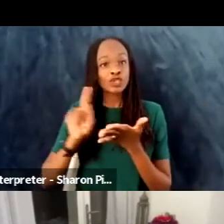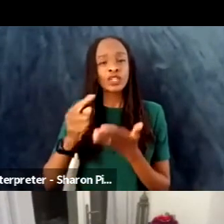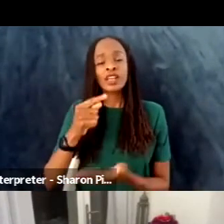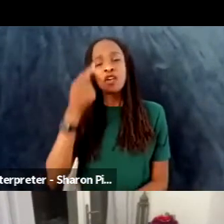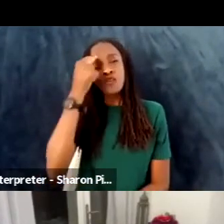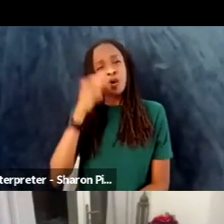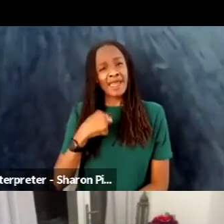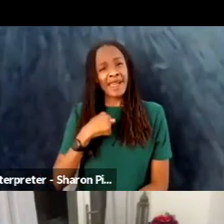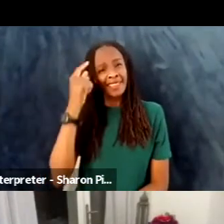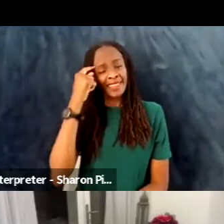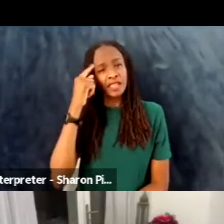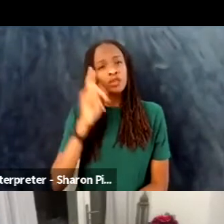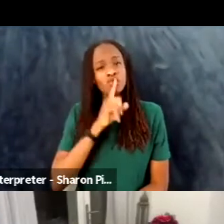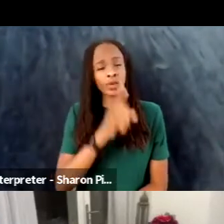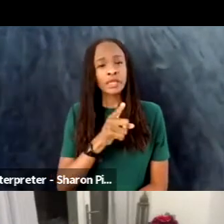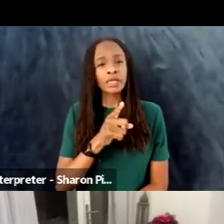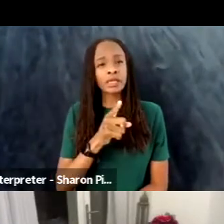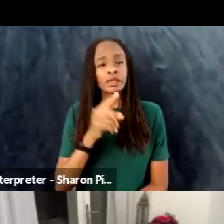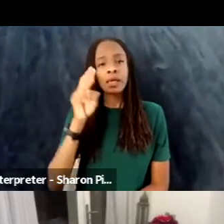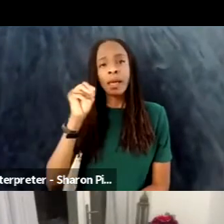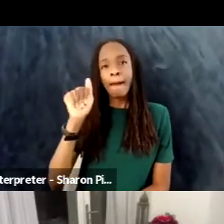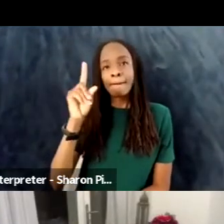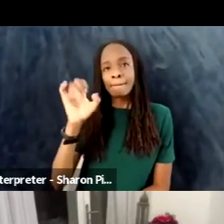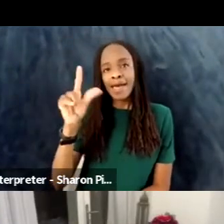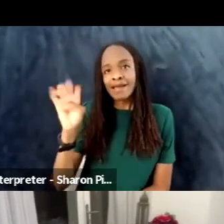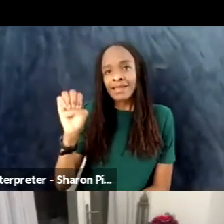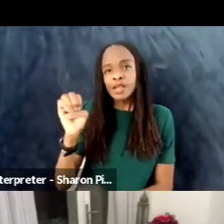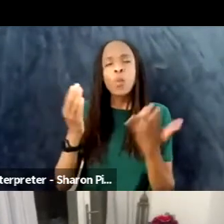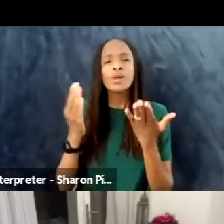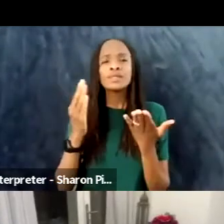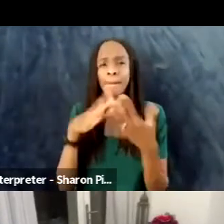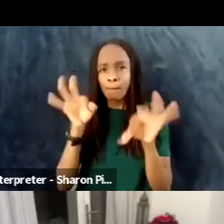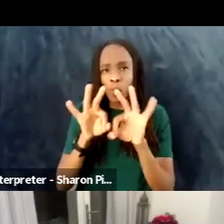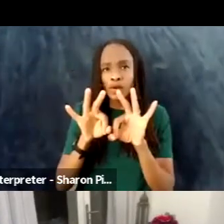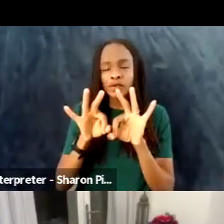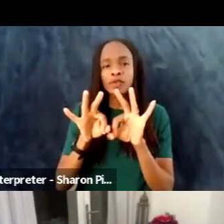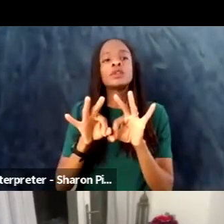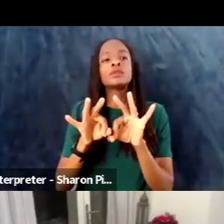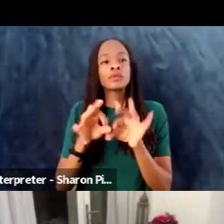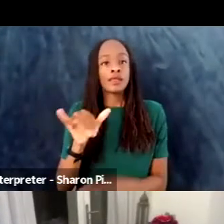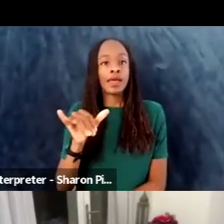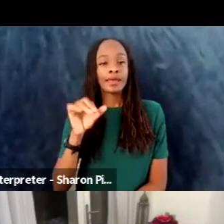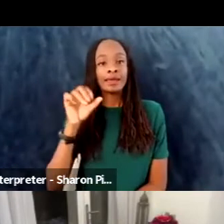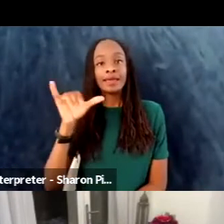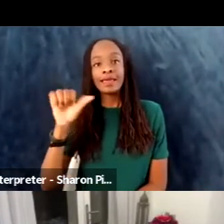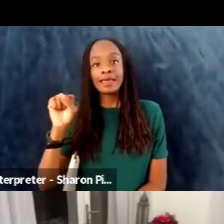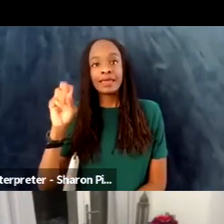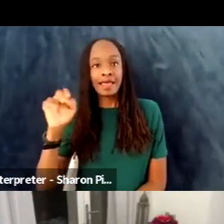me, really, Madeline, what's important that this is, like Yasmin said, it